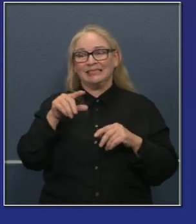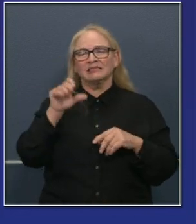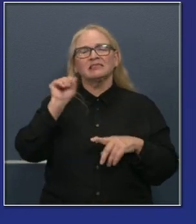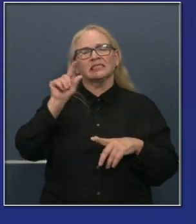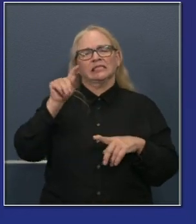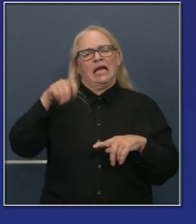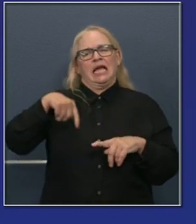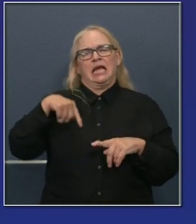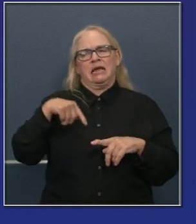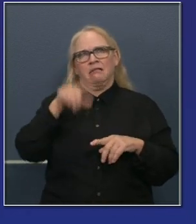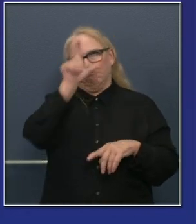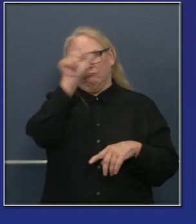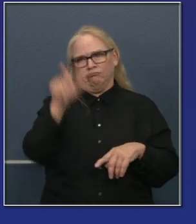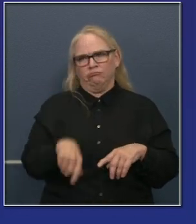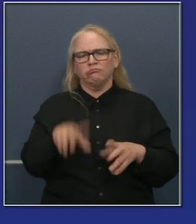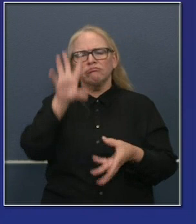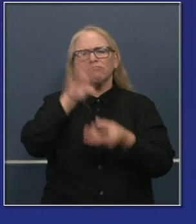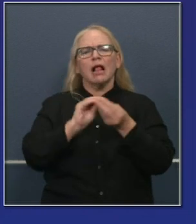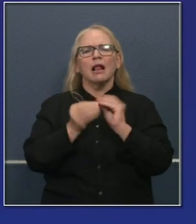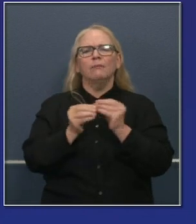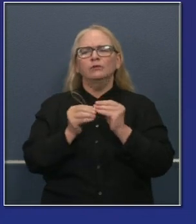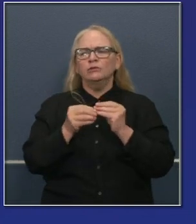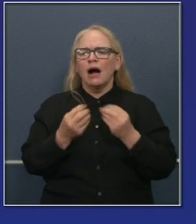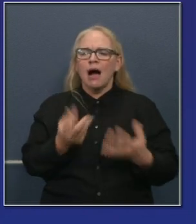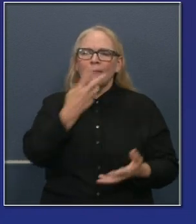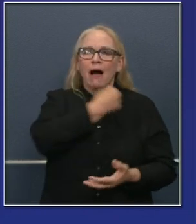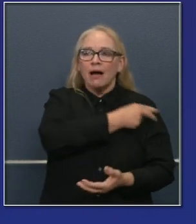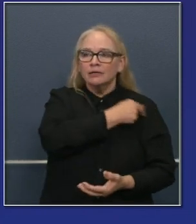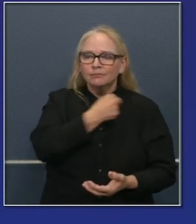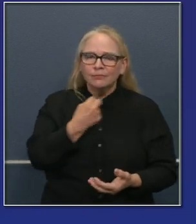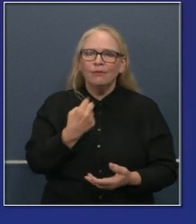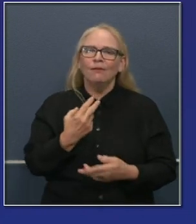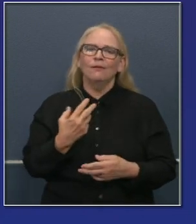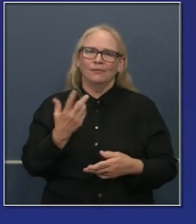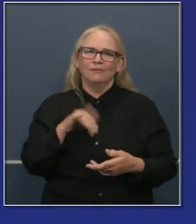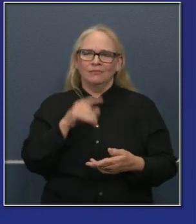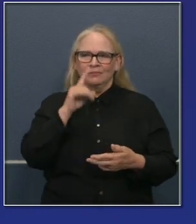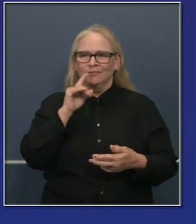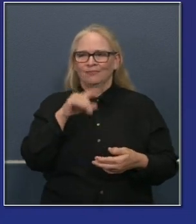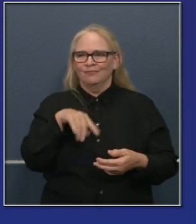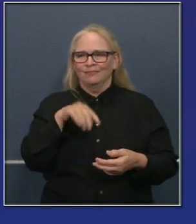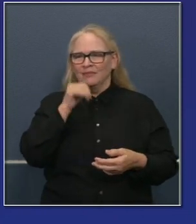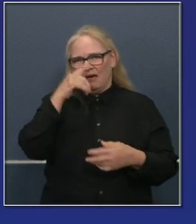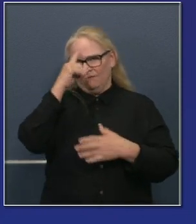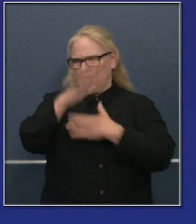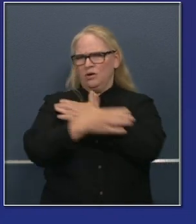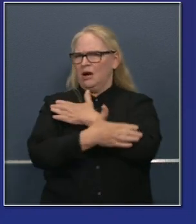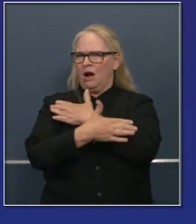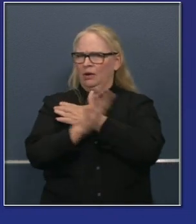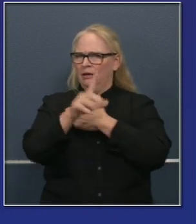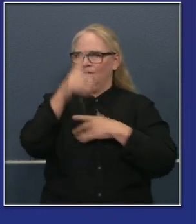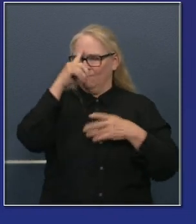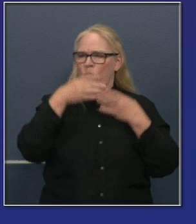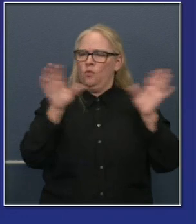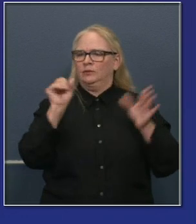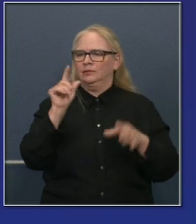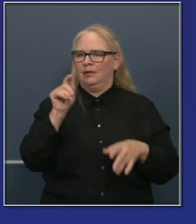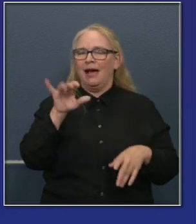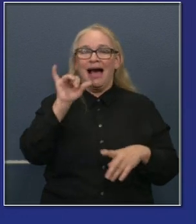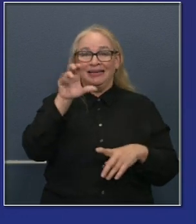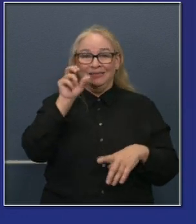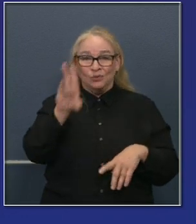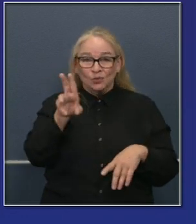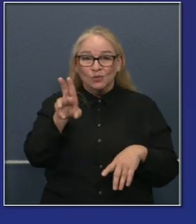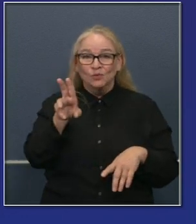to hospitalizations, not surprisingly, extends to the issue of ICUs, up about 15% over